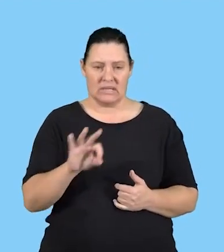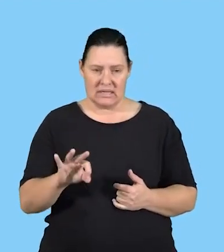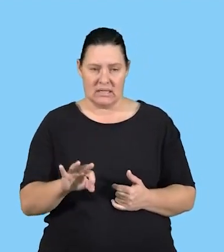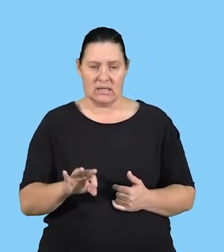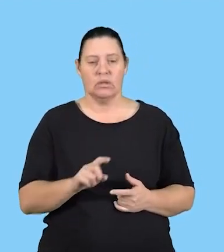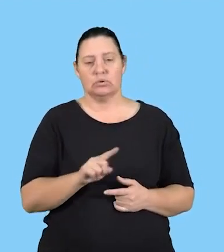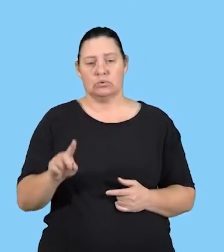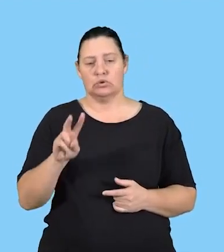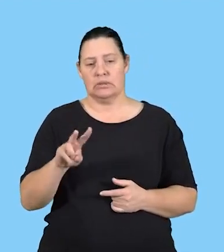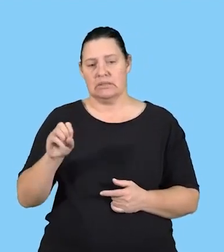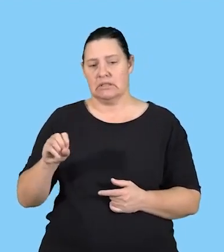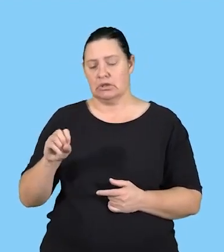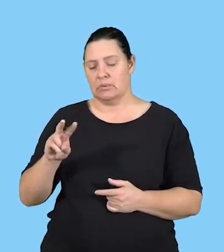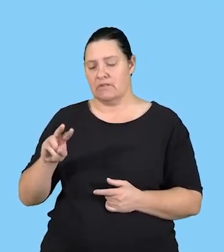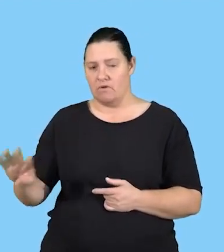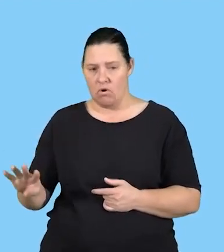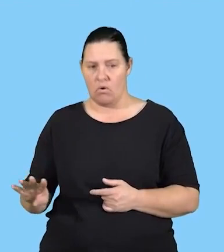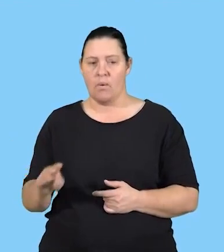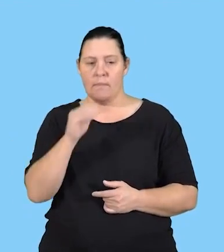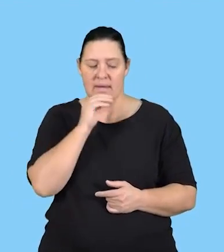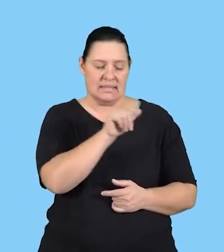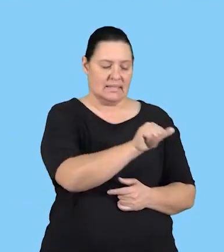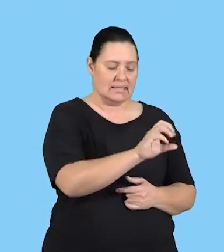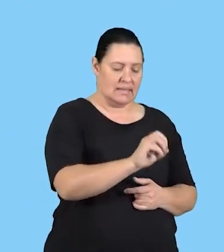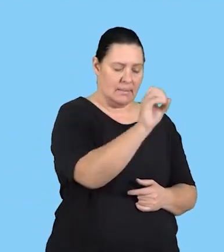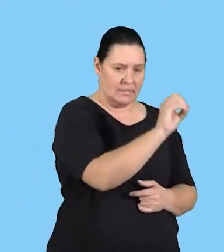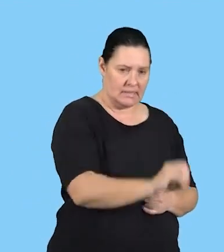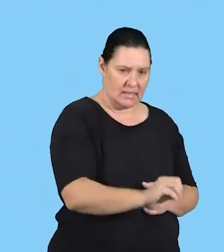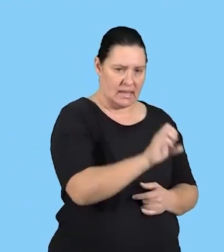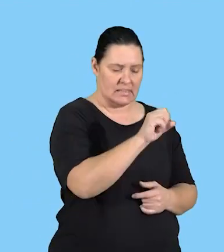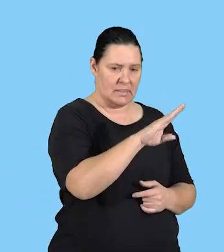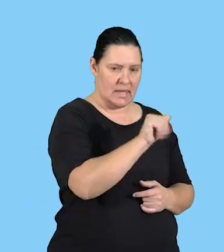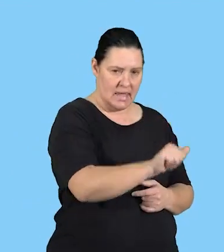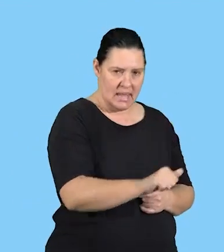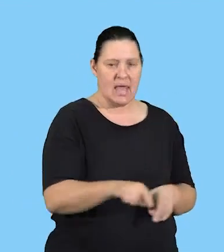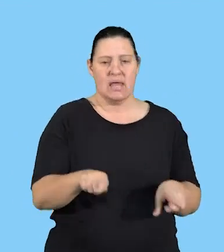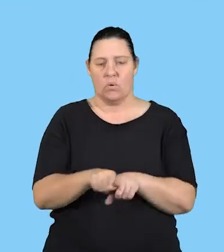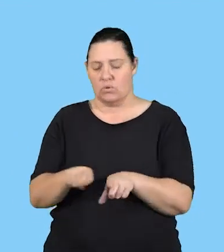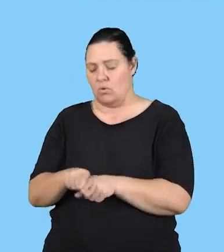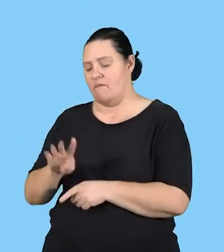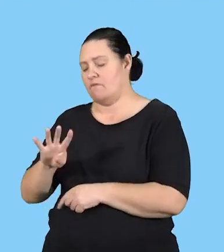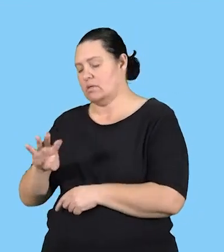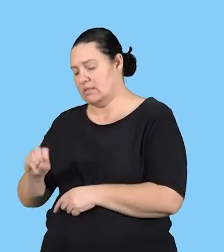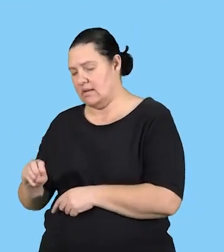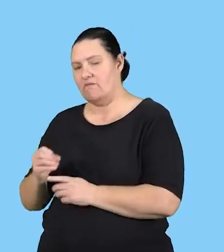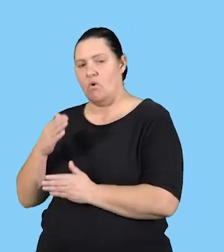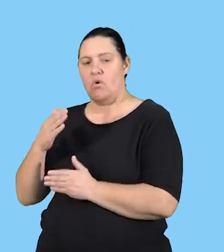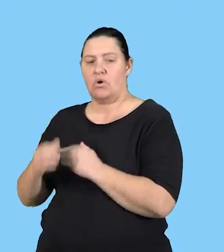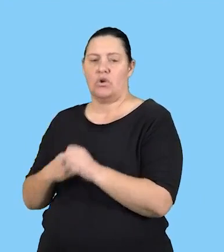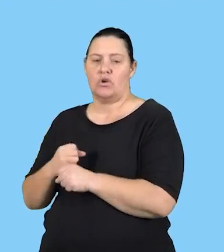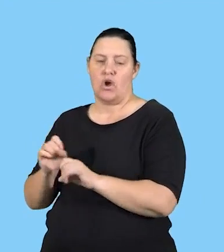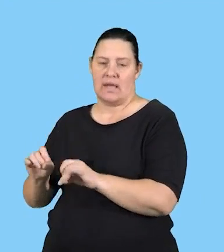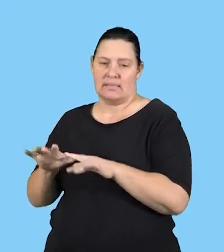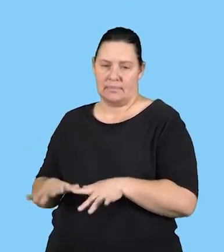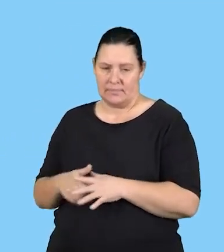year 2024, it will be 60% SBA and 40% end of the